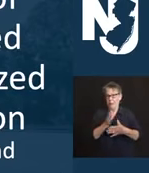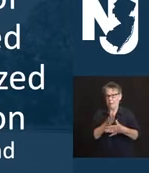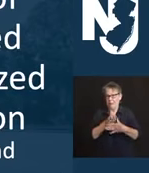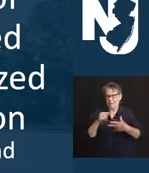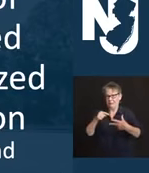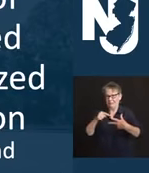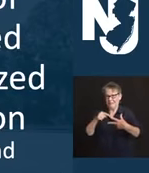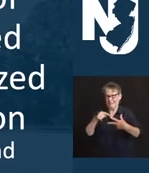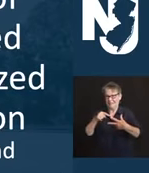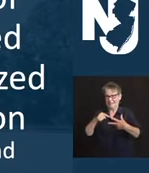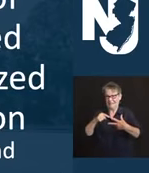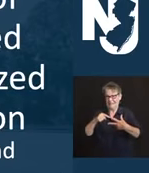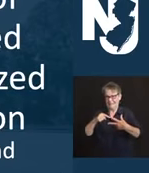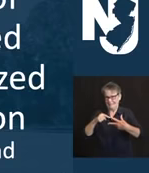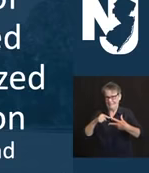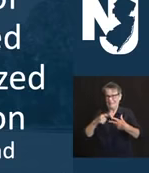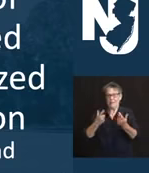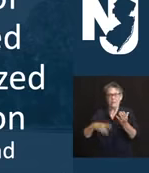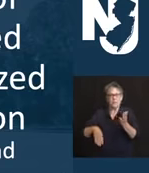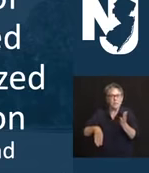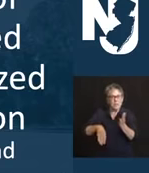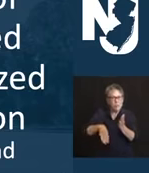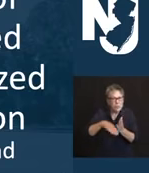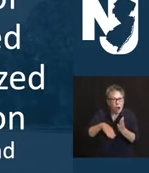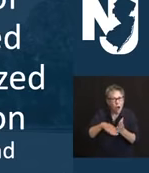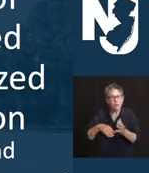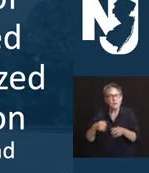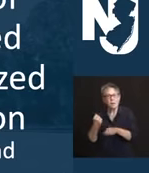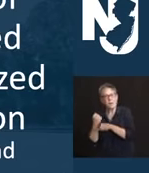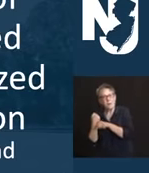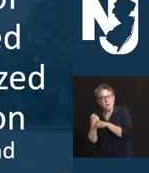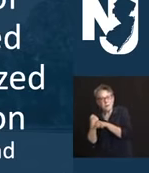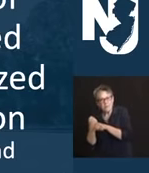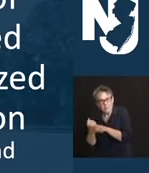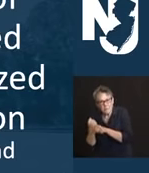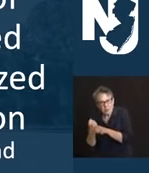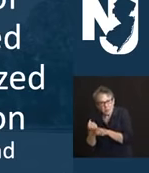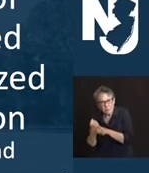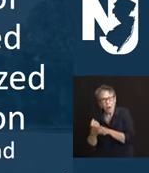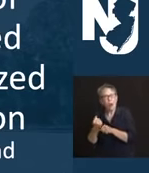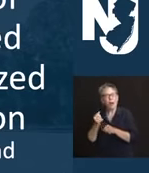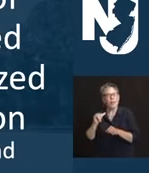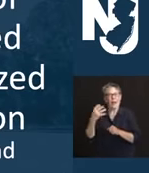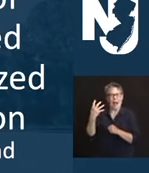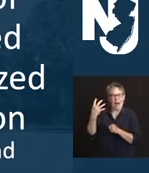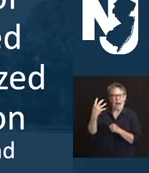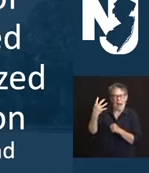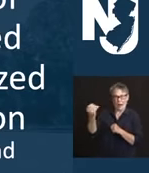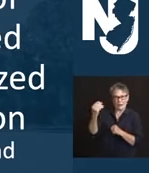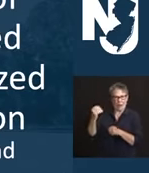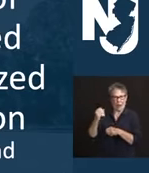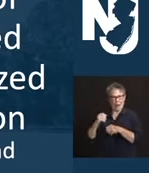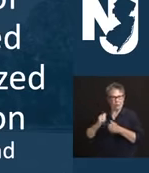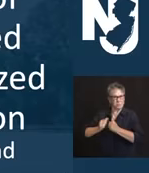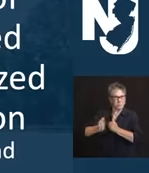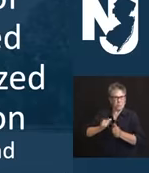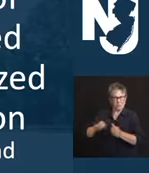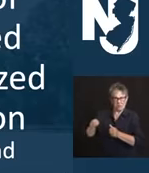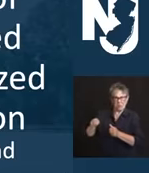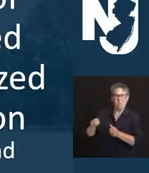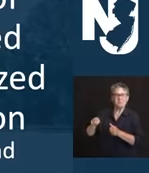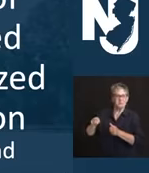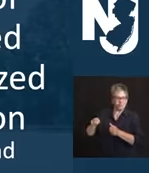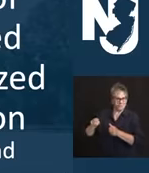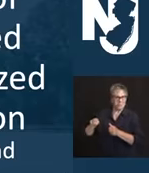non-contact drills and practices only, but barring a significant uptick in COVID-19 as we enter